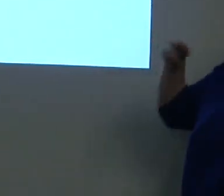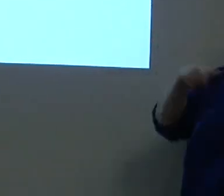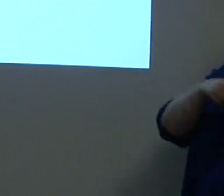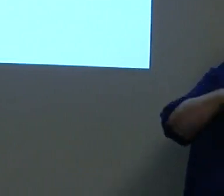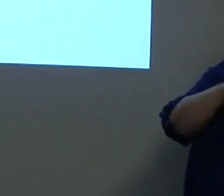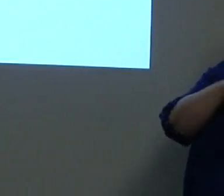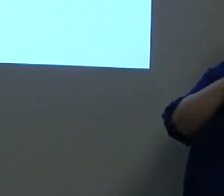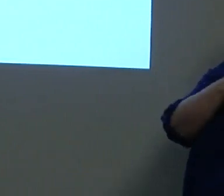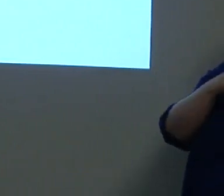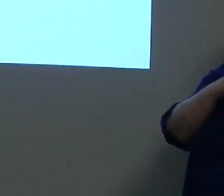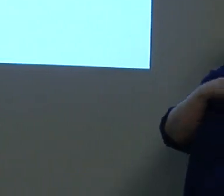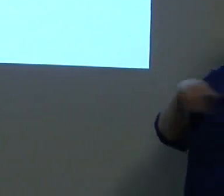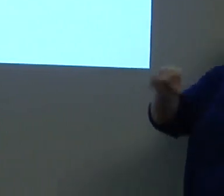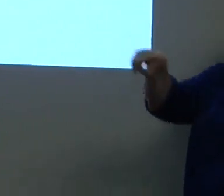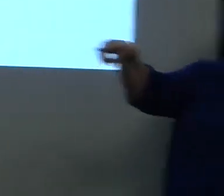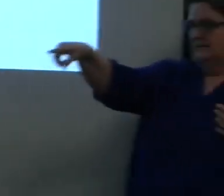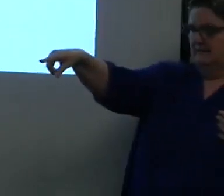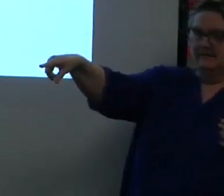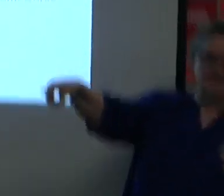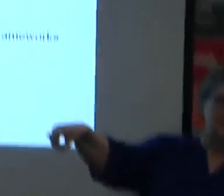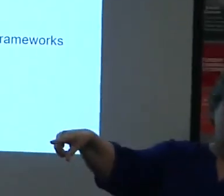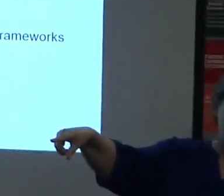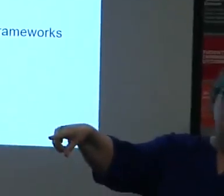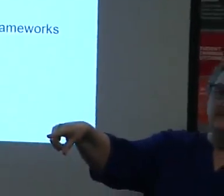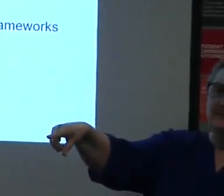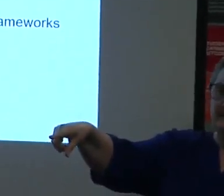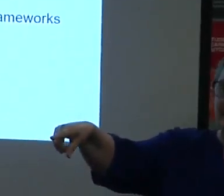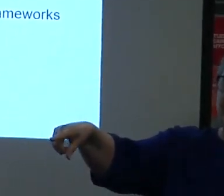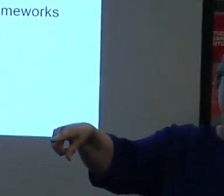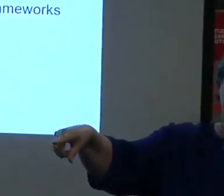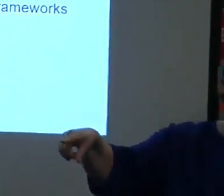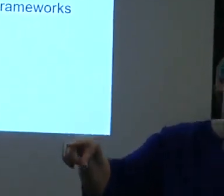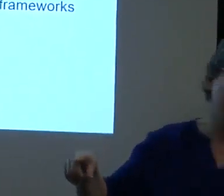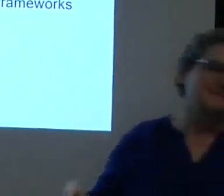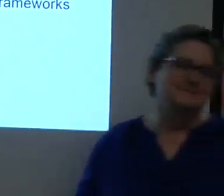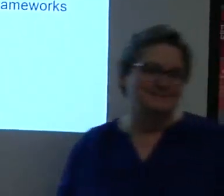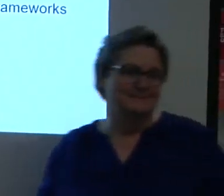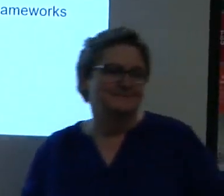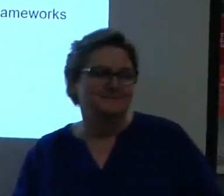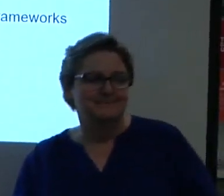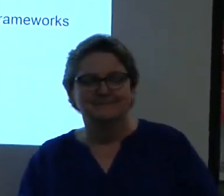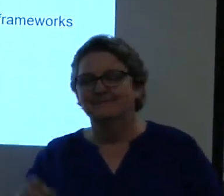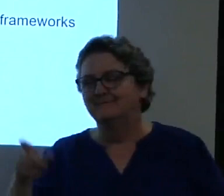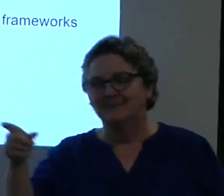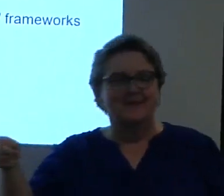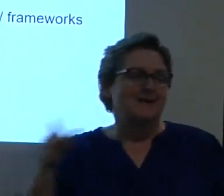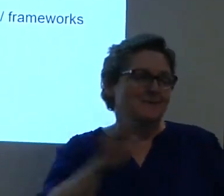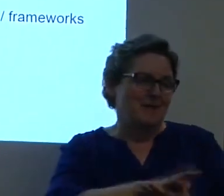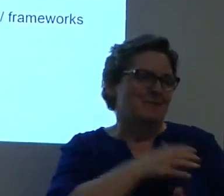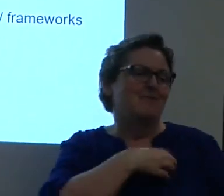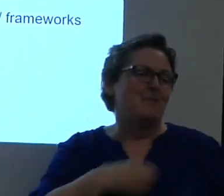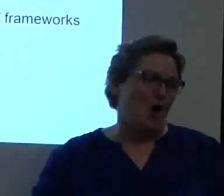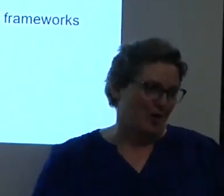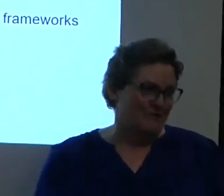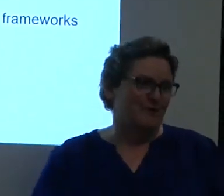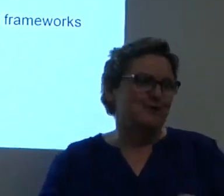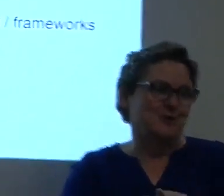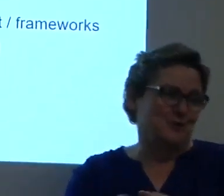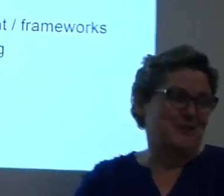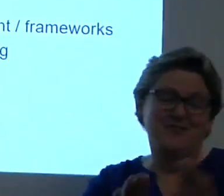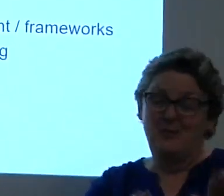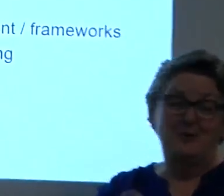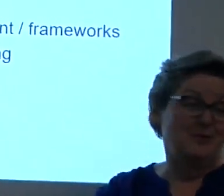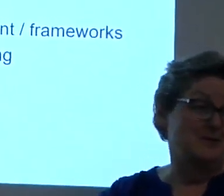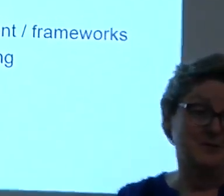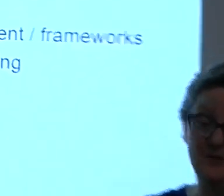great handout that I'll share that's from Harvard's Business School. They're really the people leading this. So I gave us some great resources because we don't